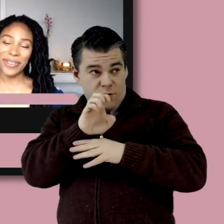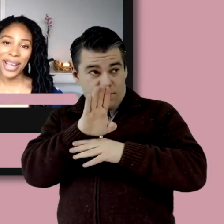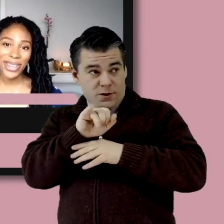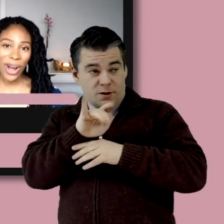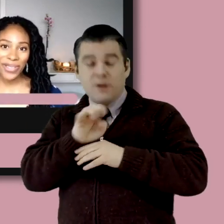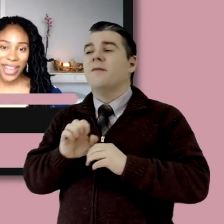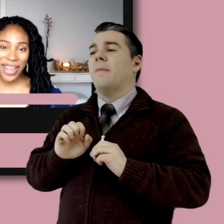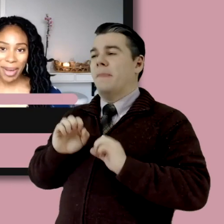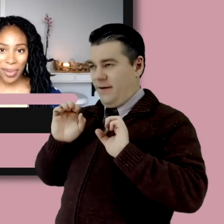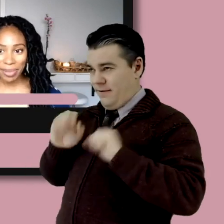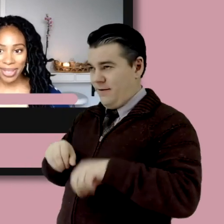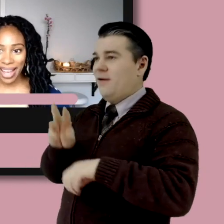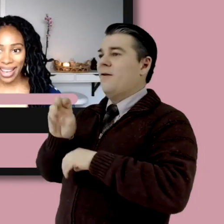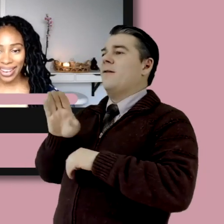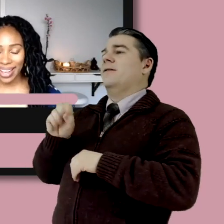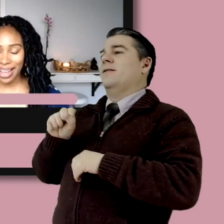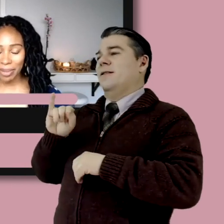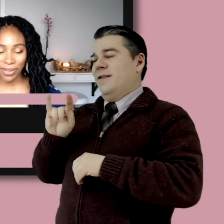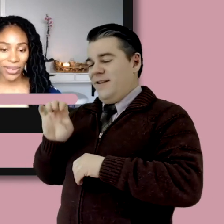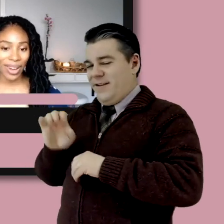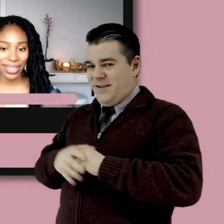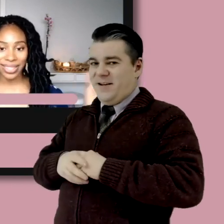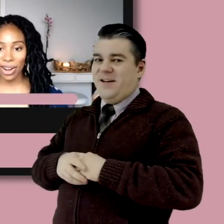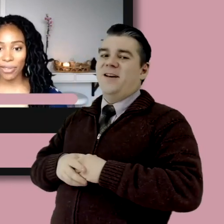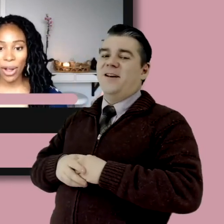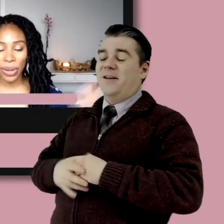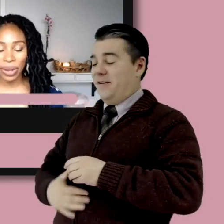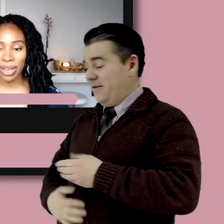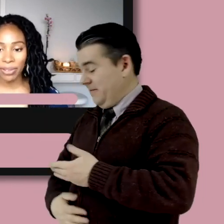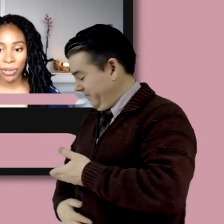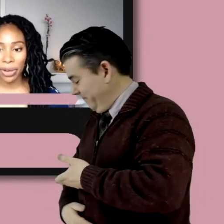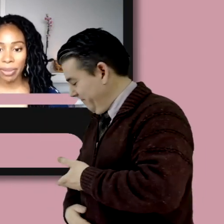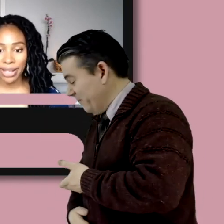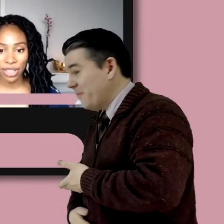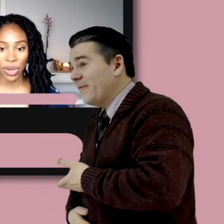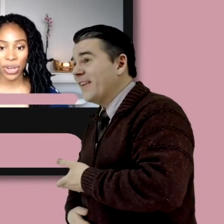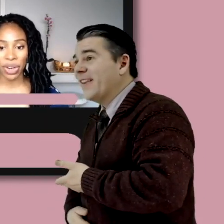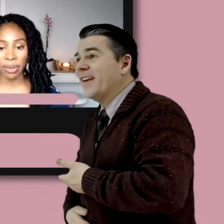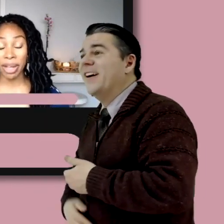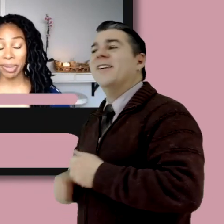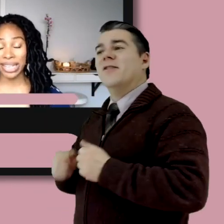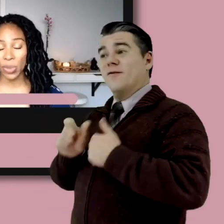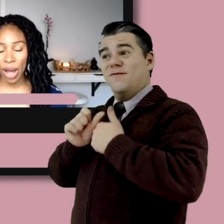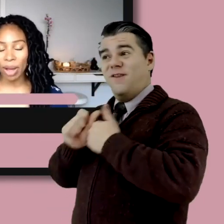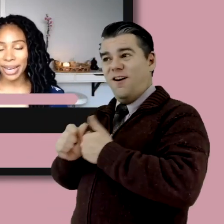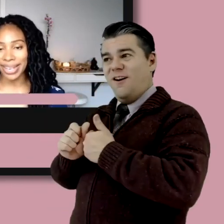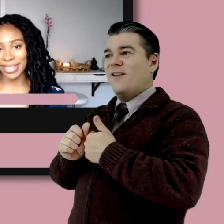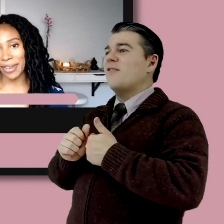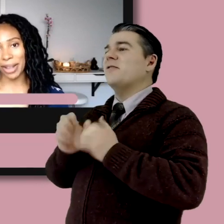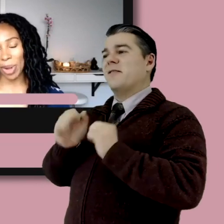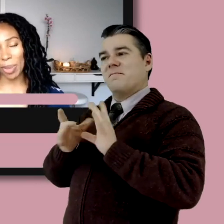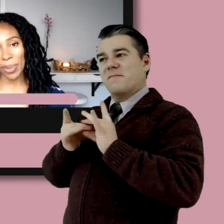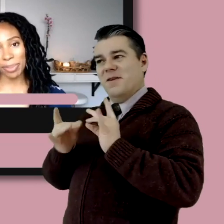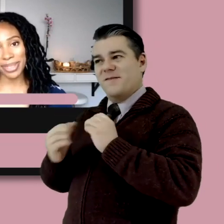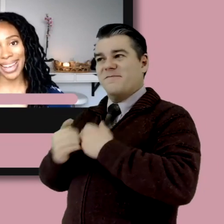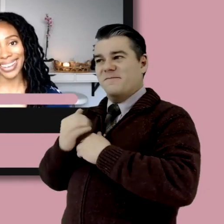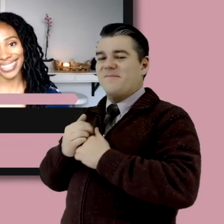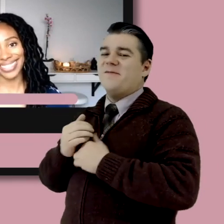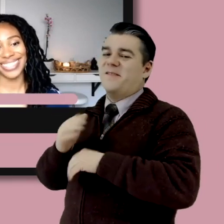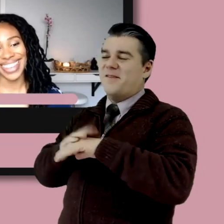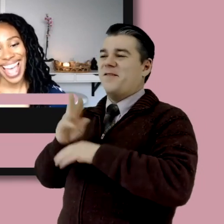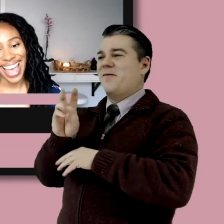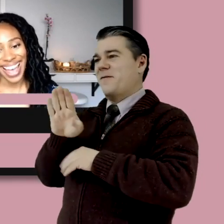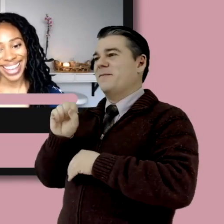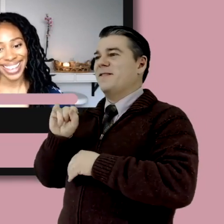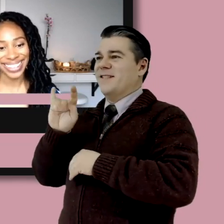can find all of that on my website. If you guys are following me, feel free to message me or email me as well, but it is available on my website.